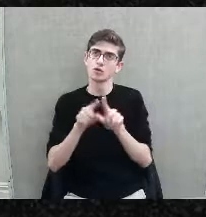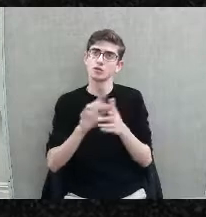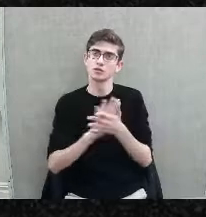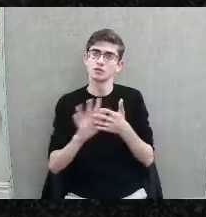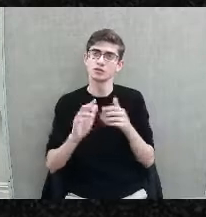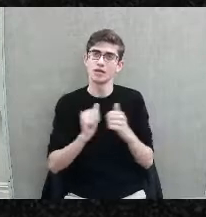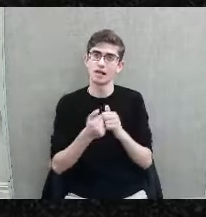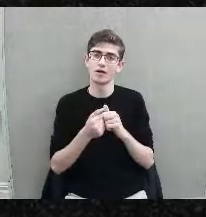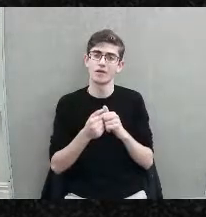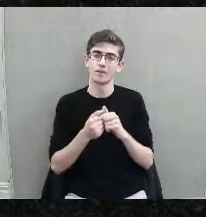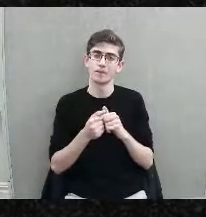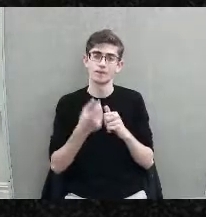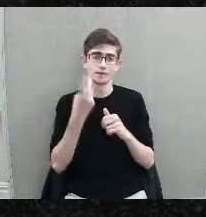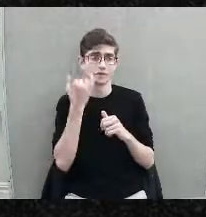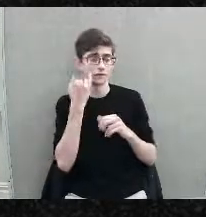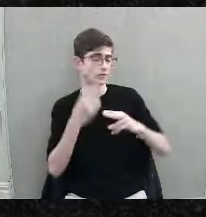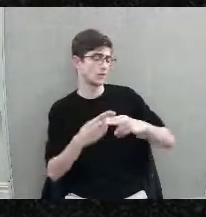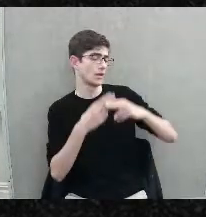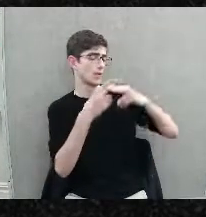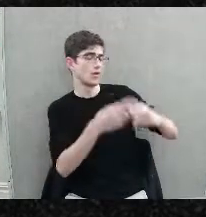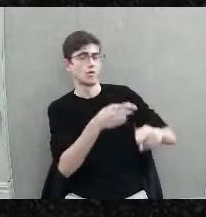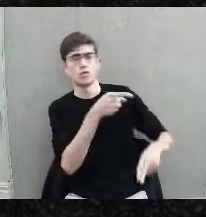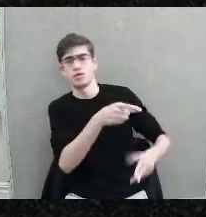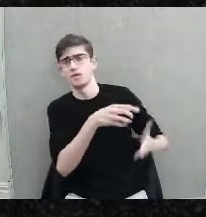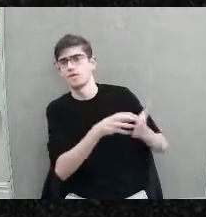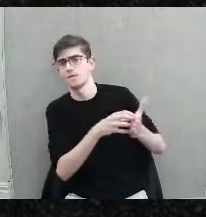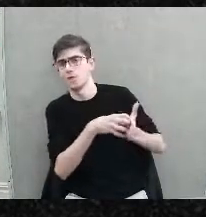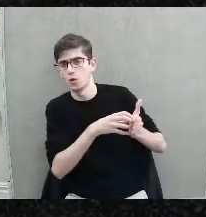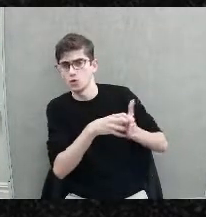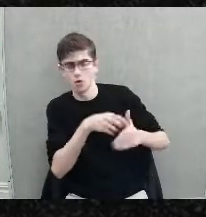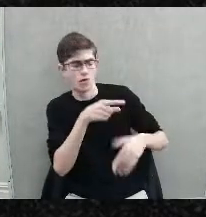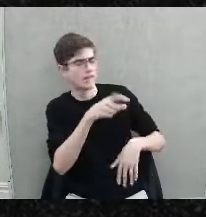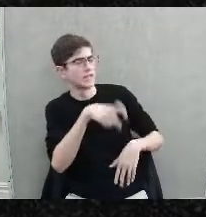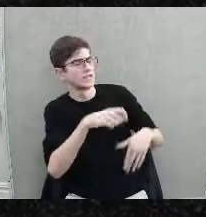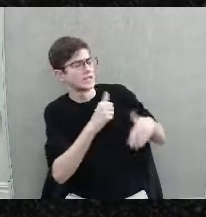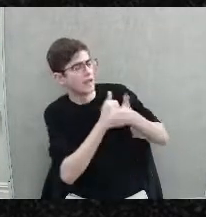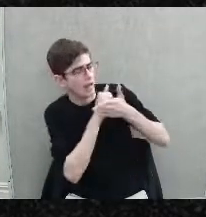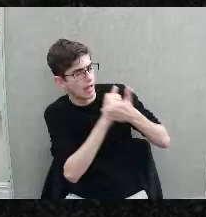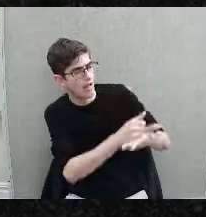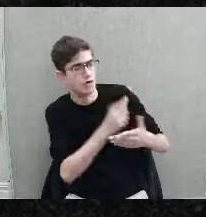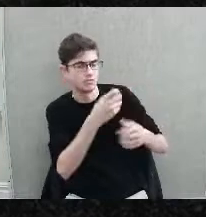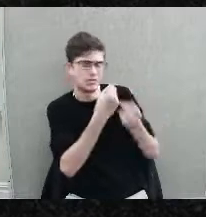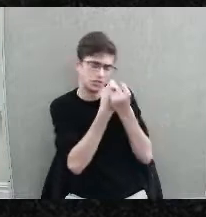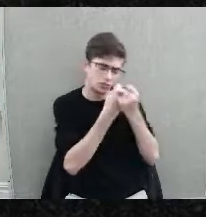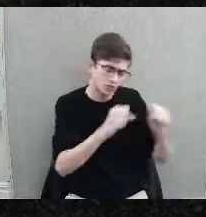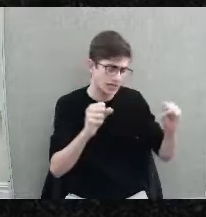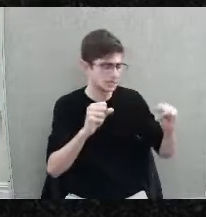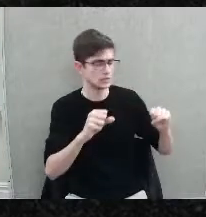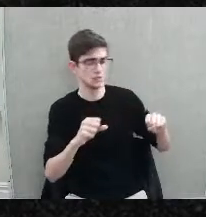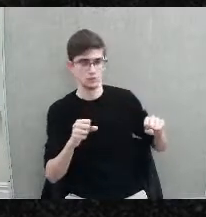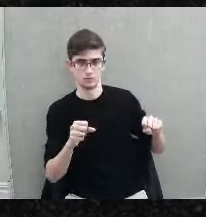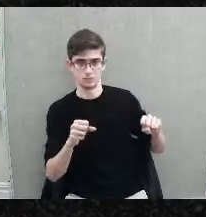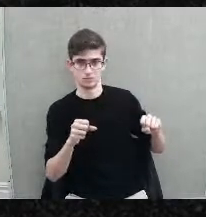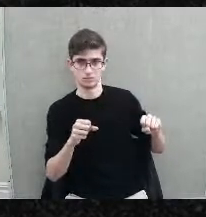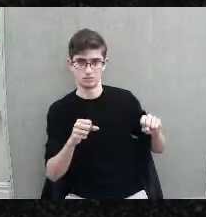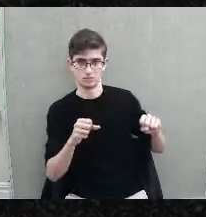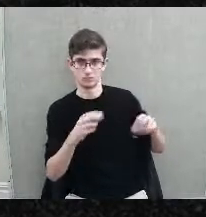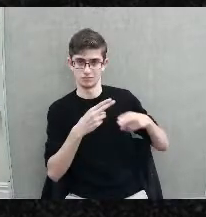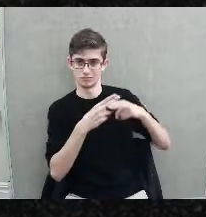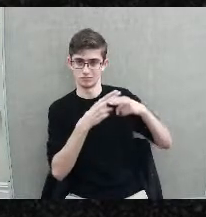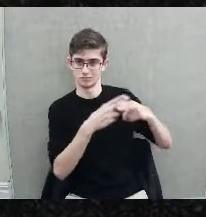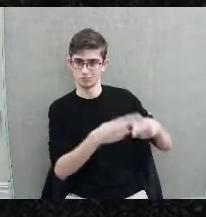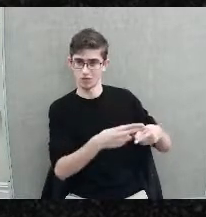positioning somebody as vulnerable and in need of humanitarian rescue positions them as outside